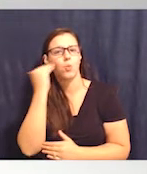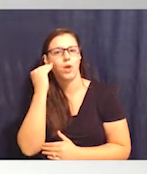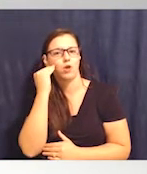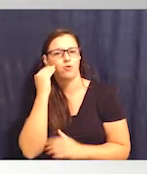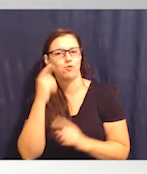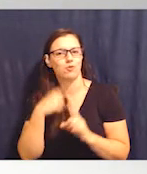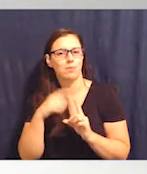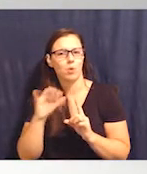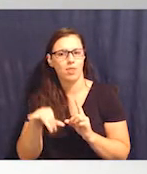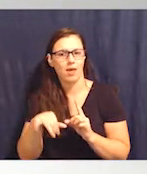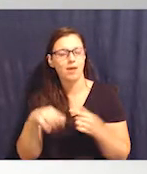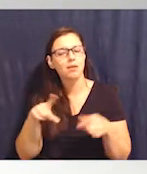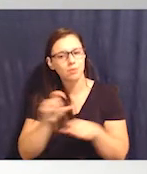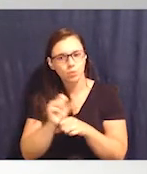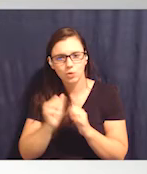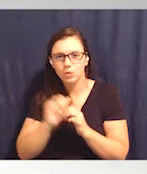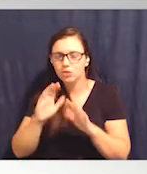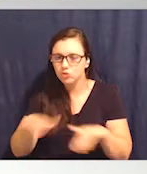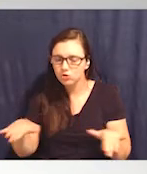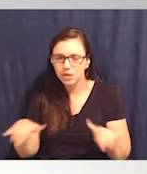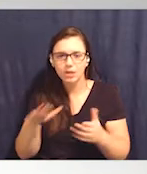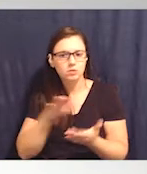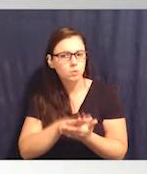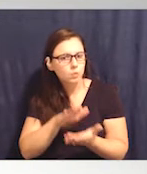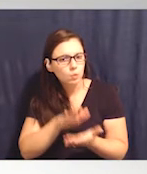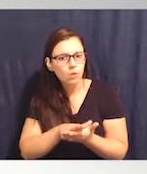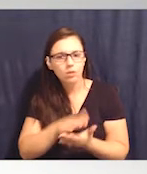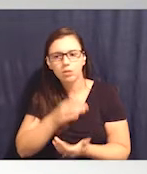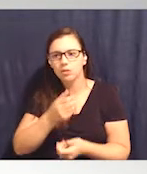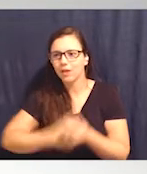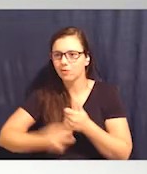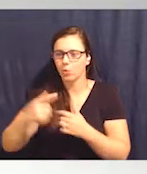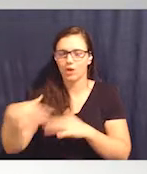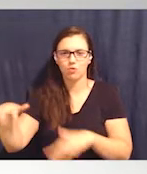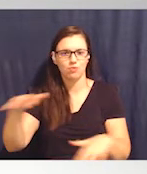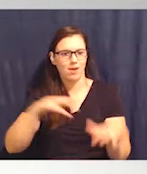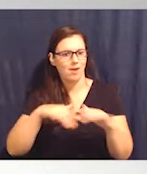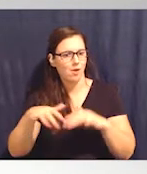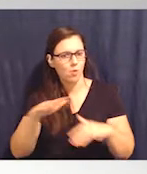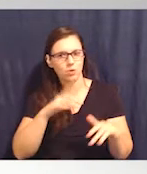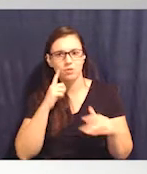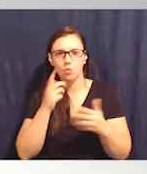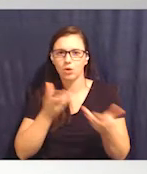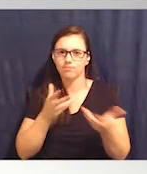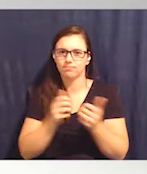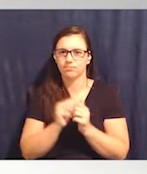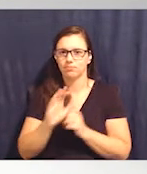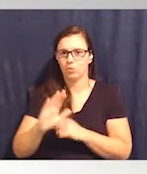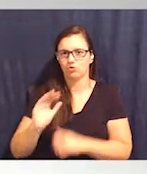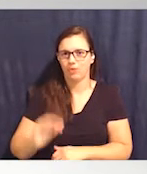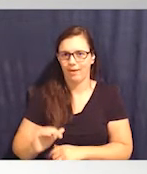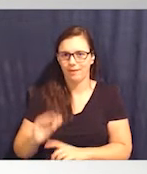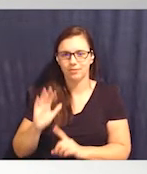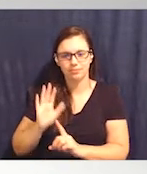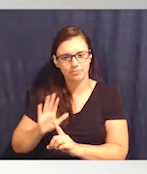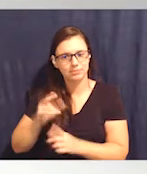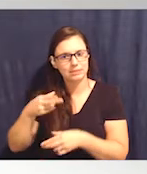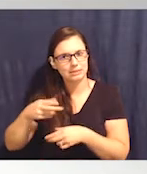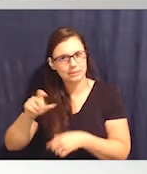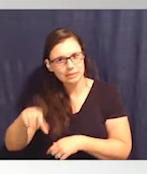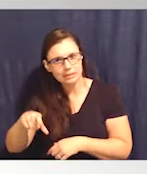with school, as you work with everybody around you in terms of dealing with your child, his child's needs, encouraging independence.